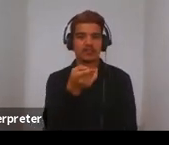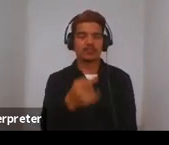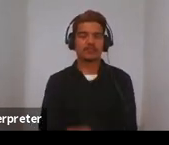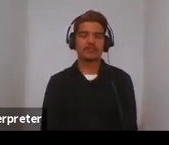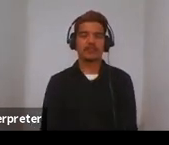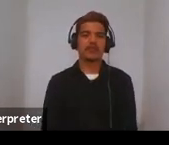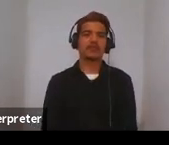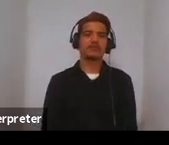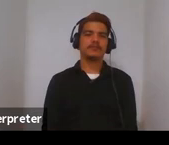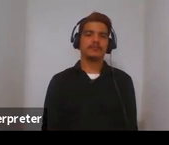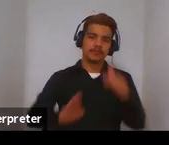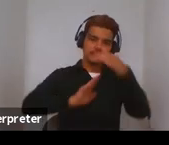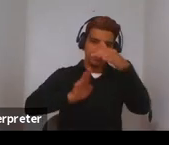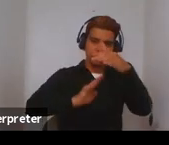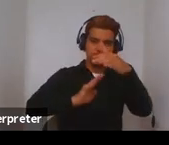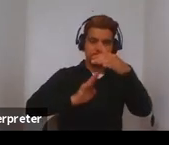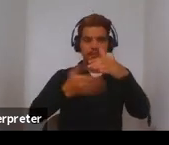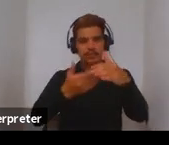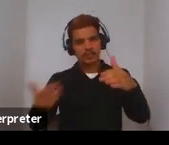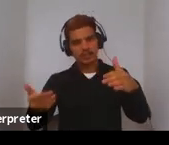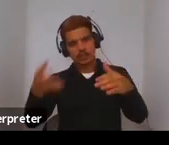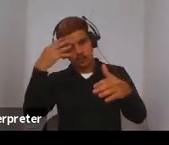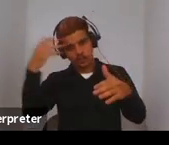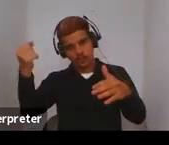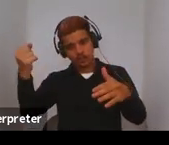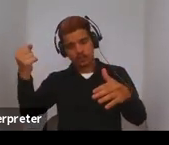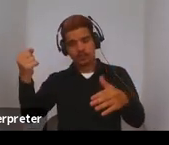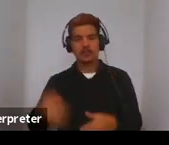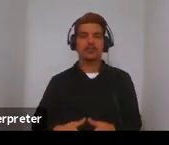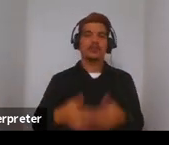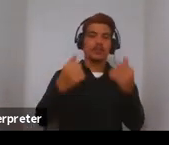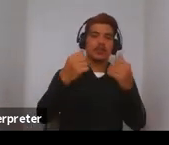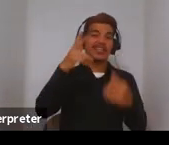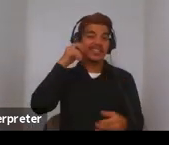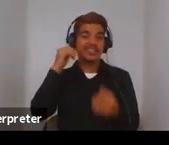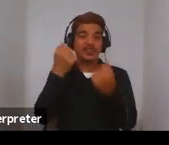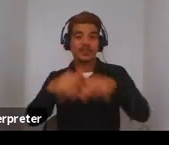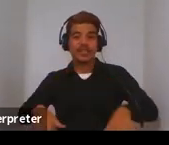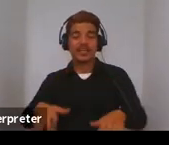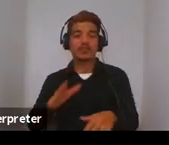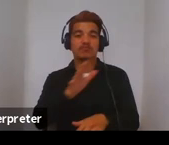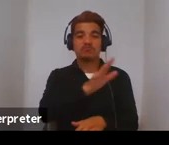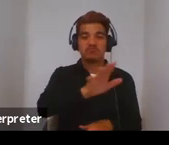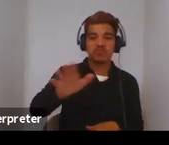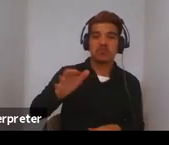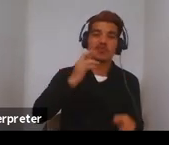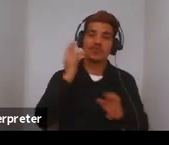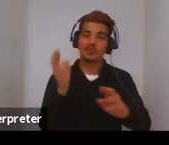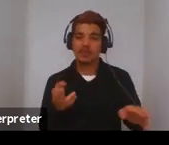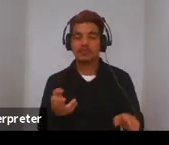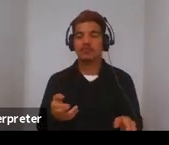So these are just some basic tenets to keep in mind: is listen without planning out what your response is. Be